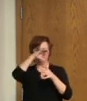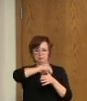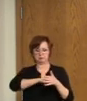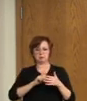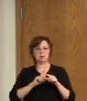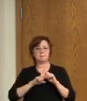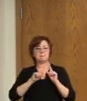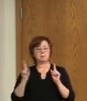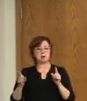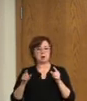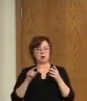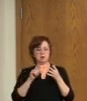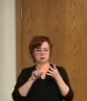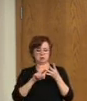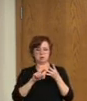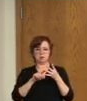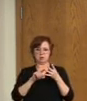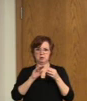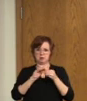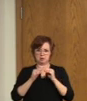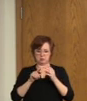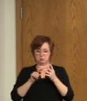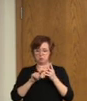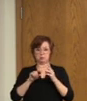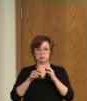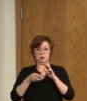trending down, but we're already seeing some positive